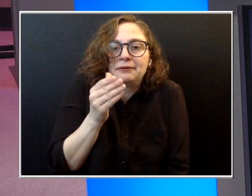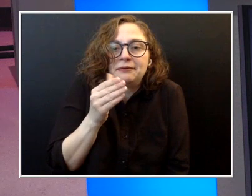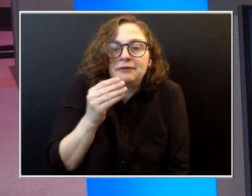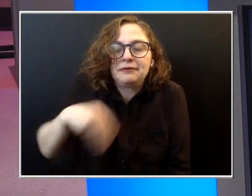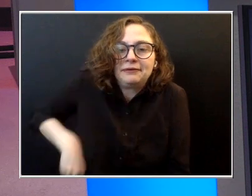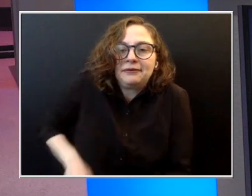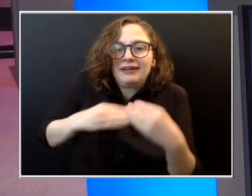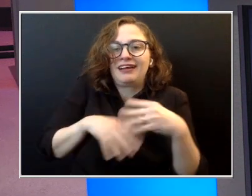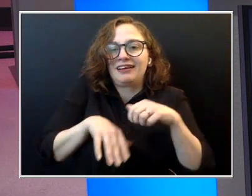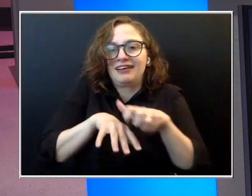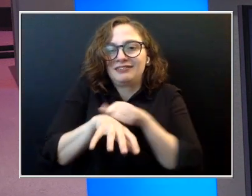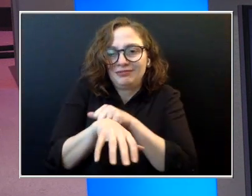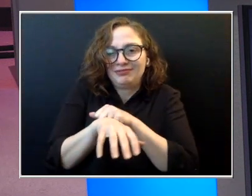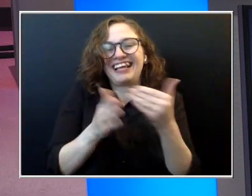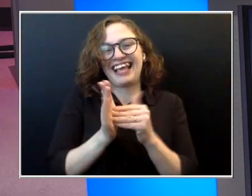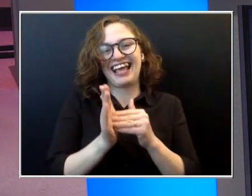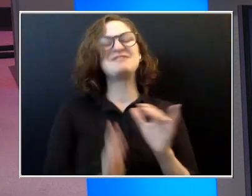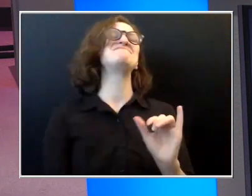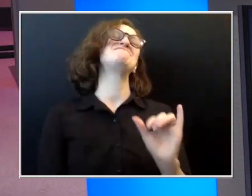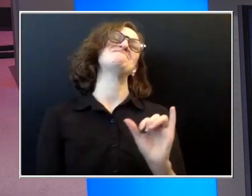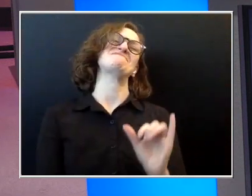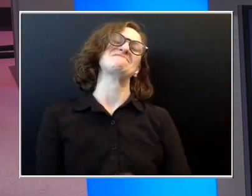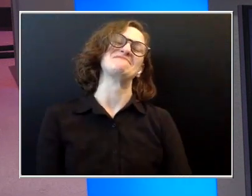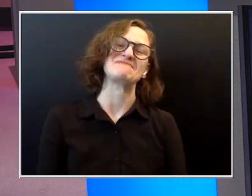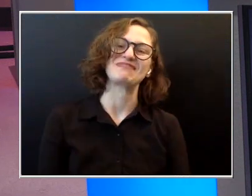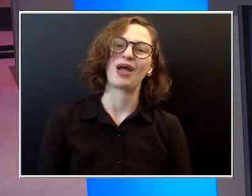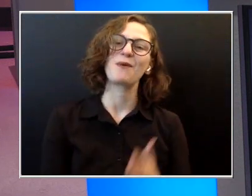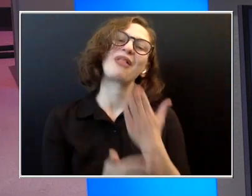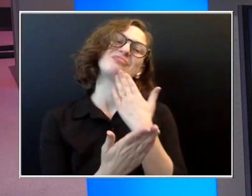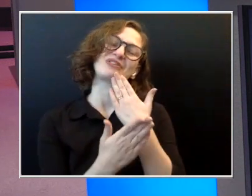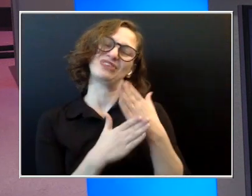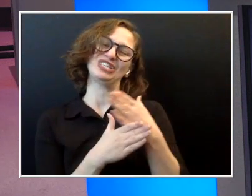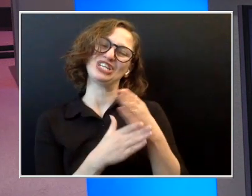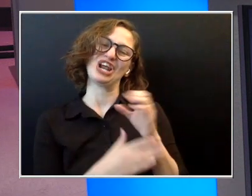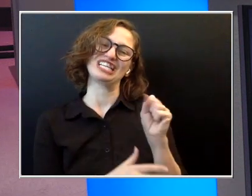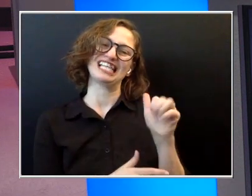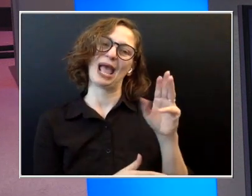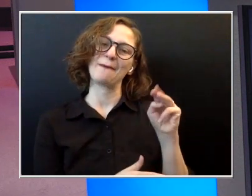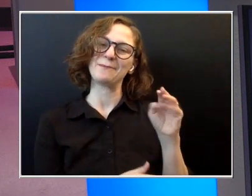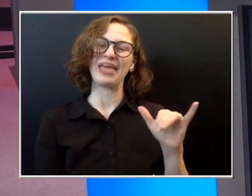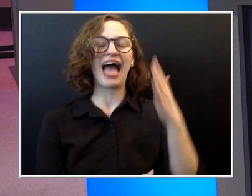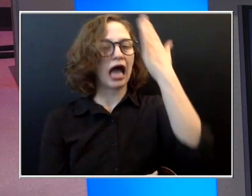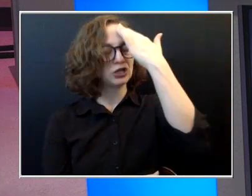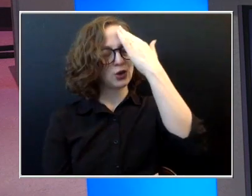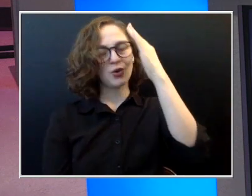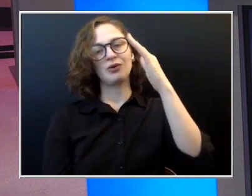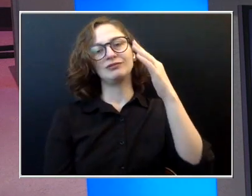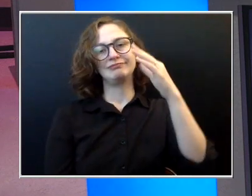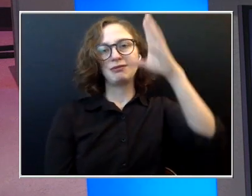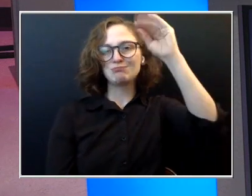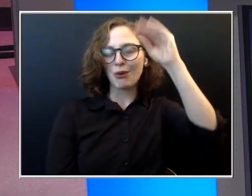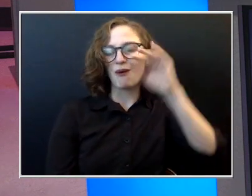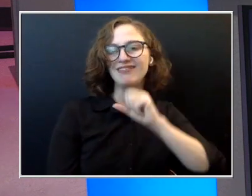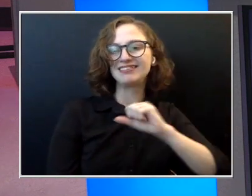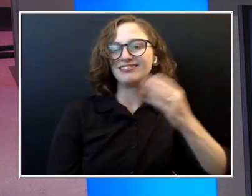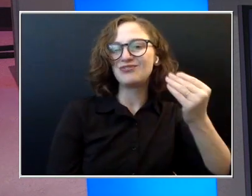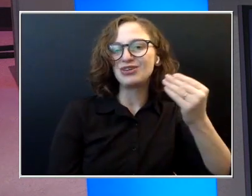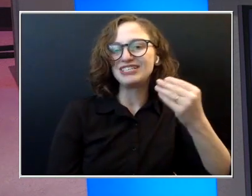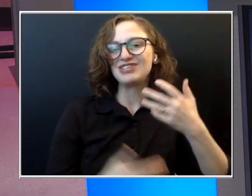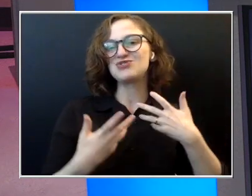you for sharing Sammy with us briefly. I know 14-year-old boys don't want to be on TV very much. True. But I have not told